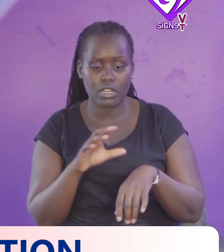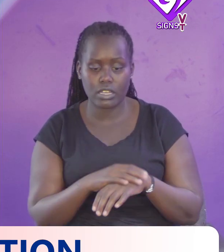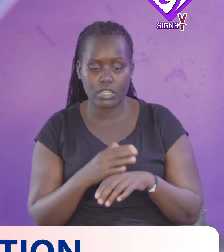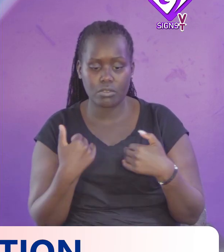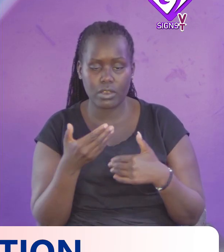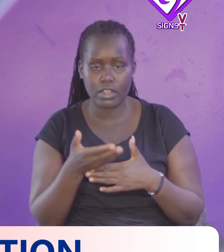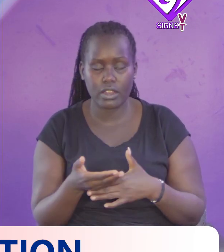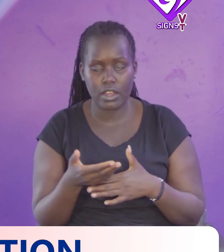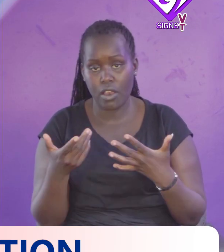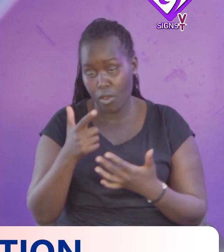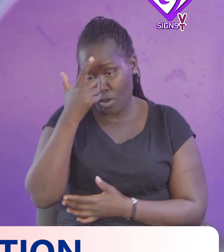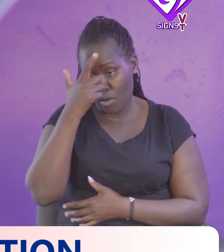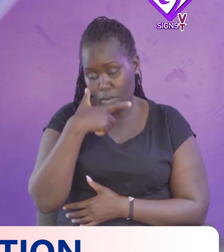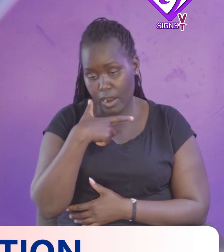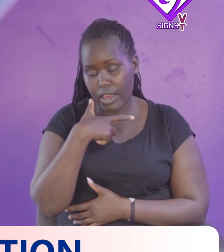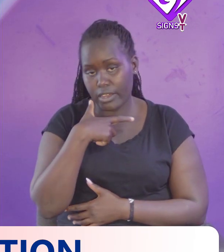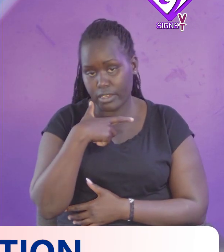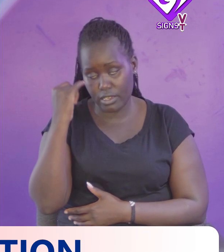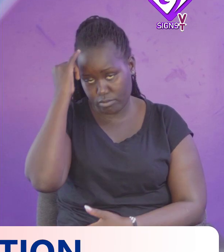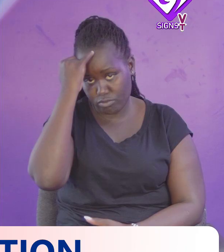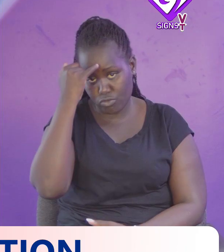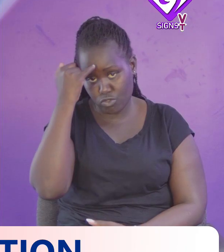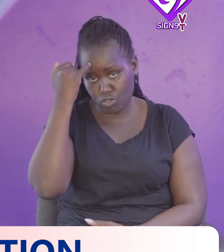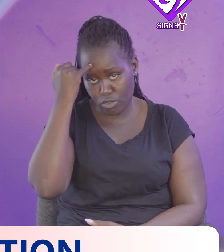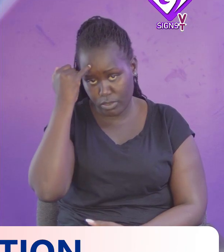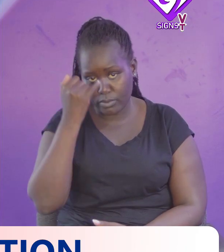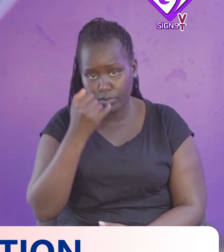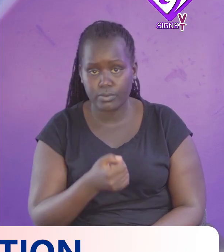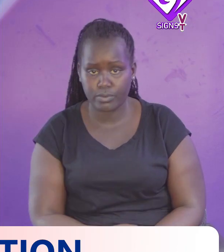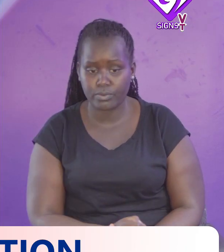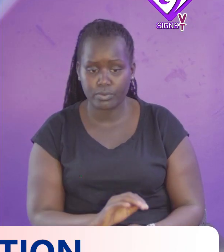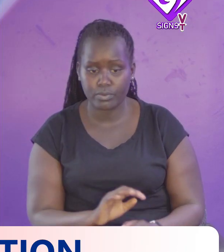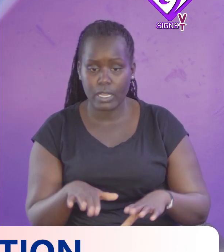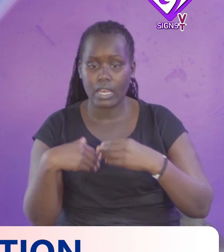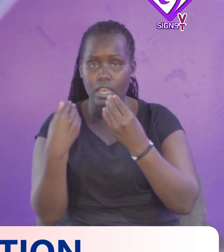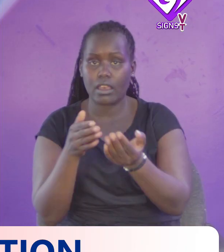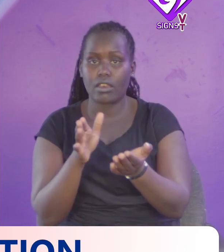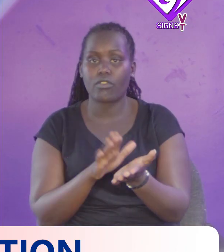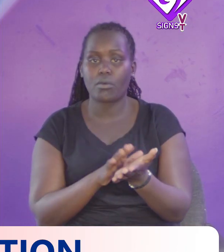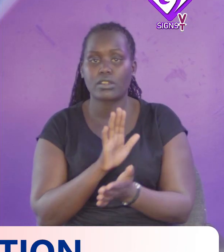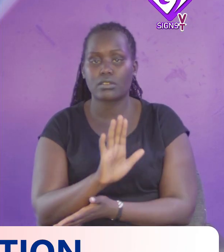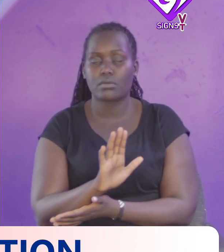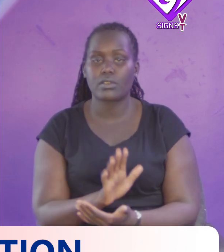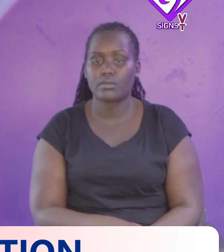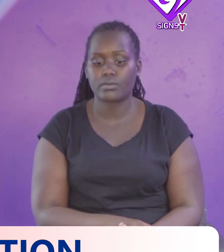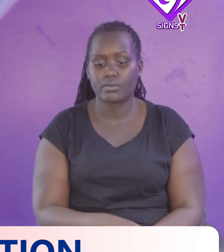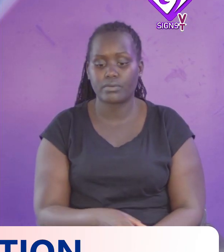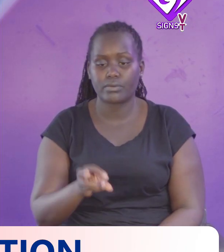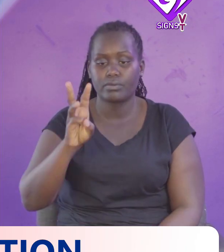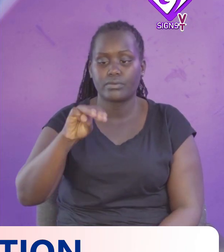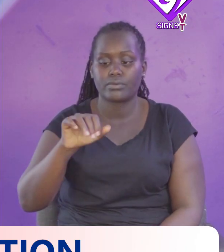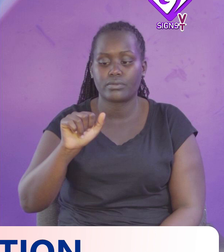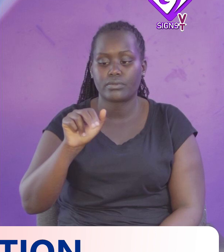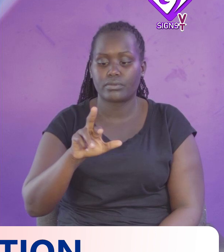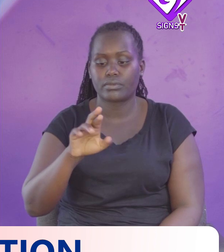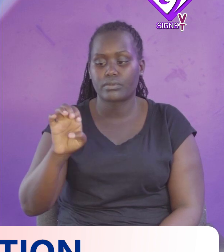Blind Jonah Simba, Facebook and TikTok, by the way. Just give me your comments there. Maureen O'Carl is